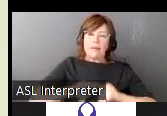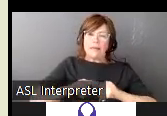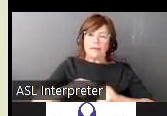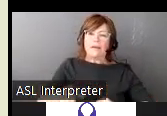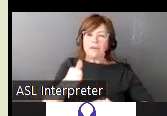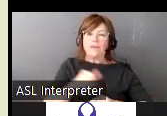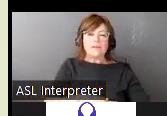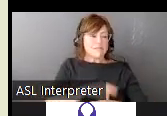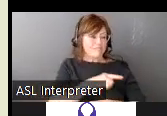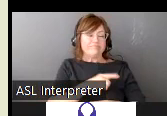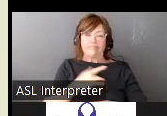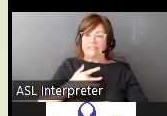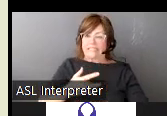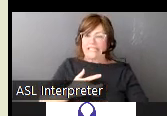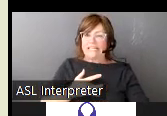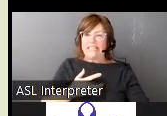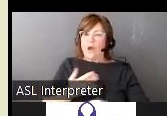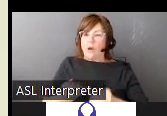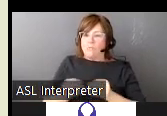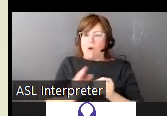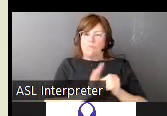elder abuse.